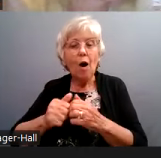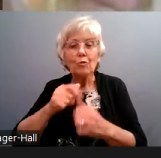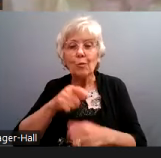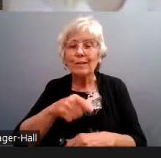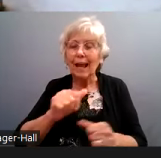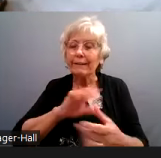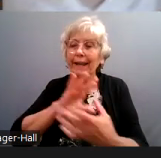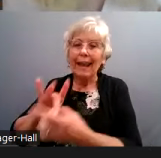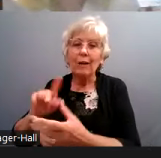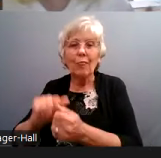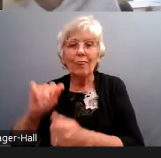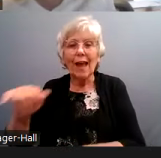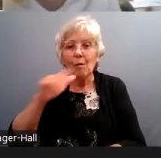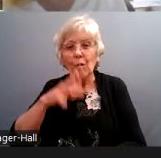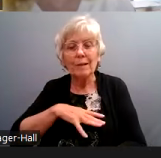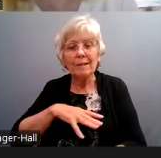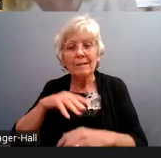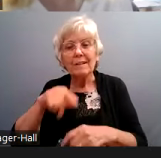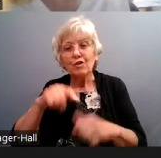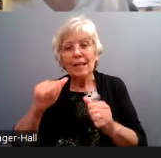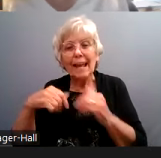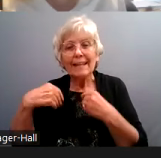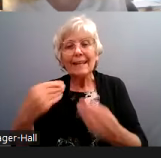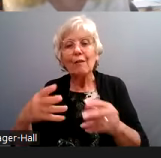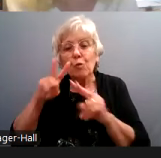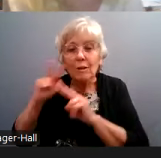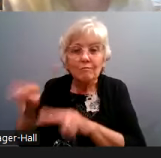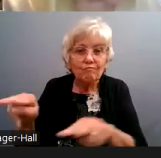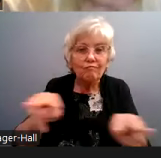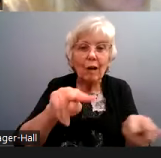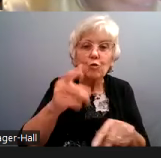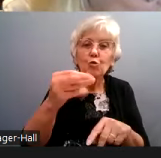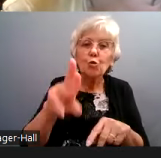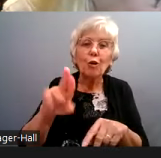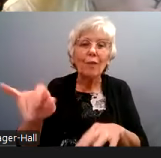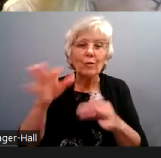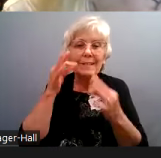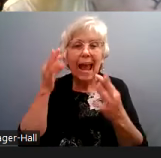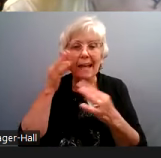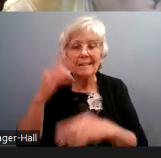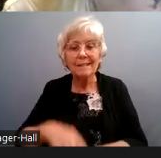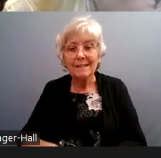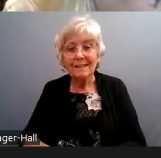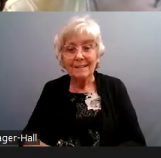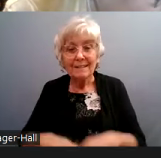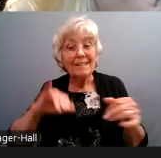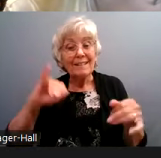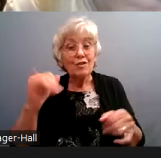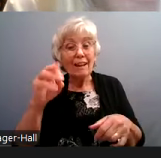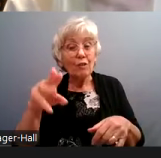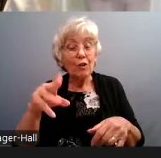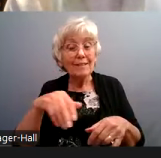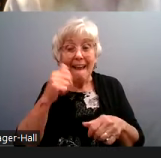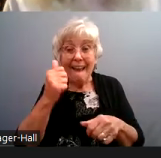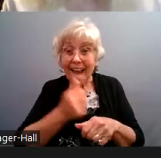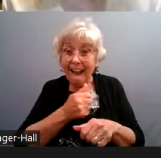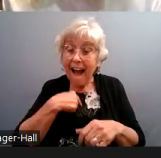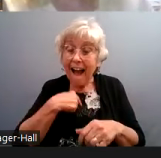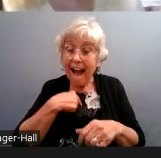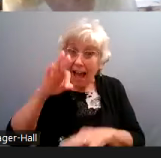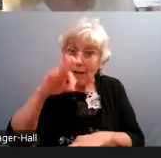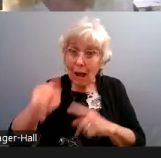and awesome. She can get you a tour of the cats. Yeah, I know because every time I go, ever since I found out about them, I